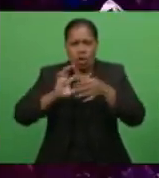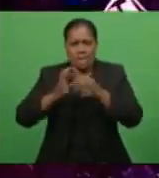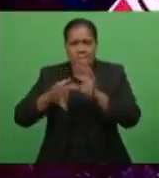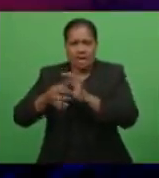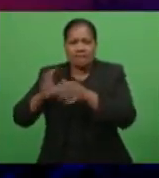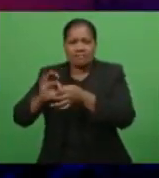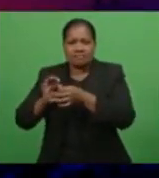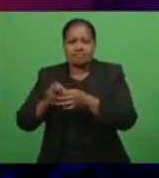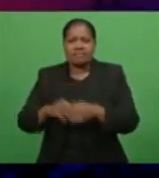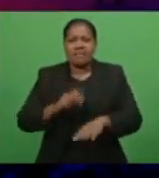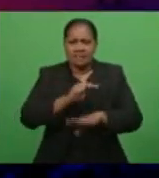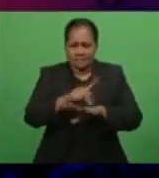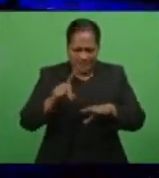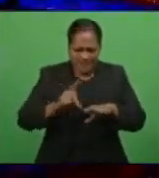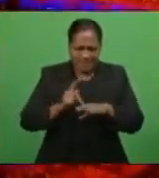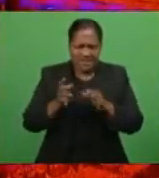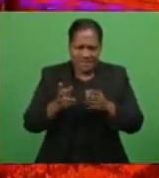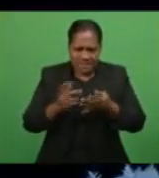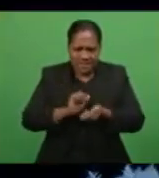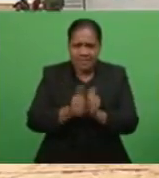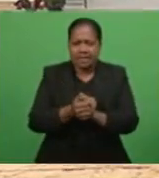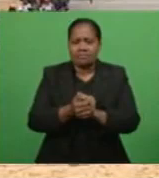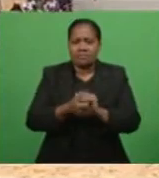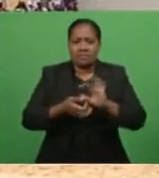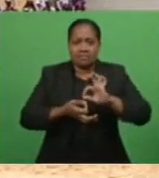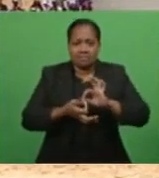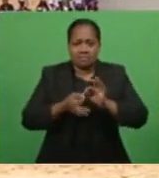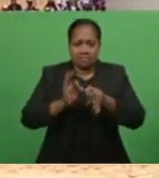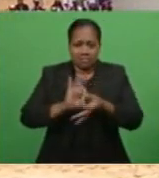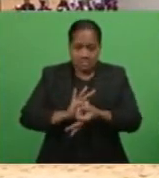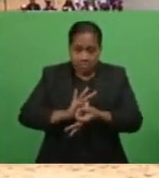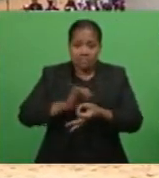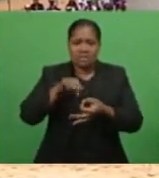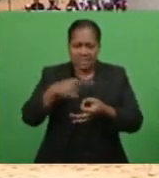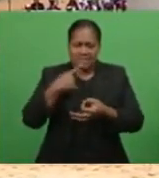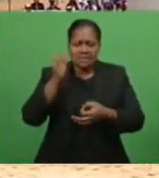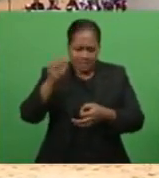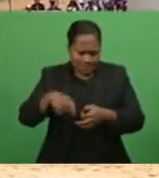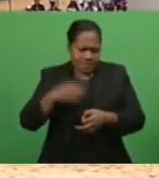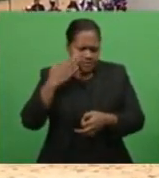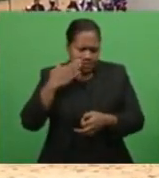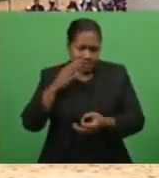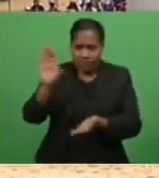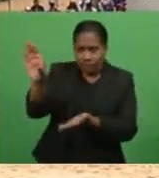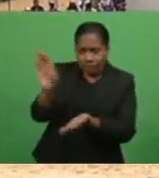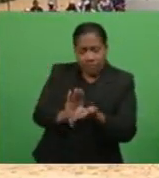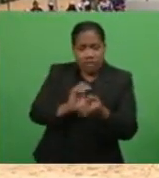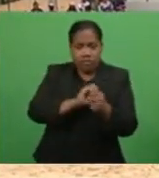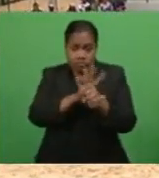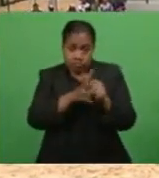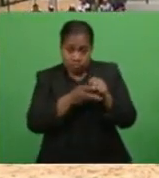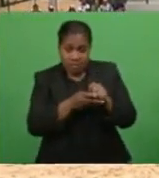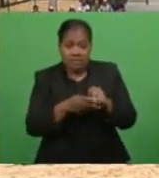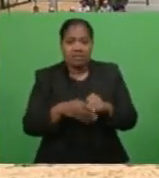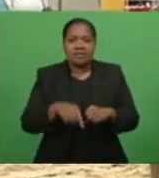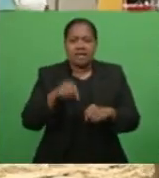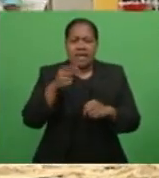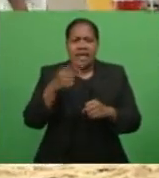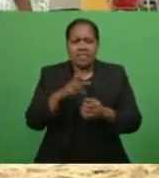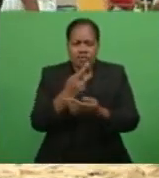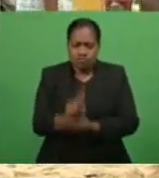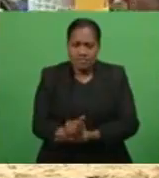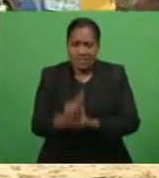Games. Fastenok Chief Executive Lorraine Ma says they are aware that funding for the COVID-19 pandemic and